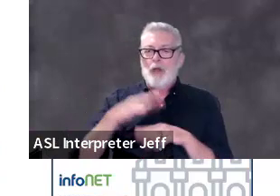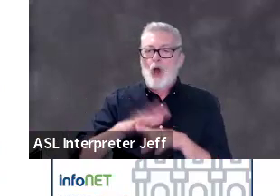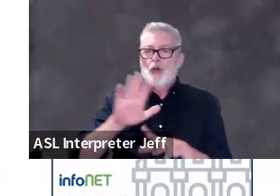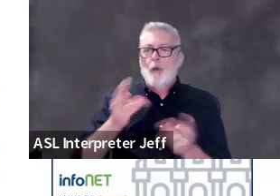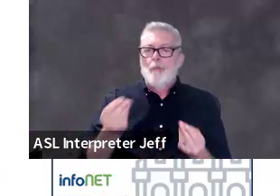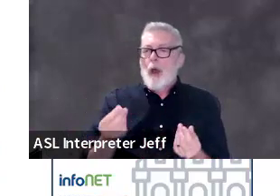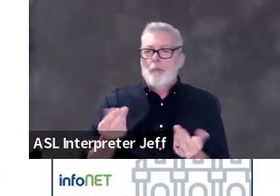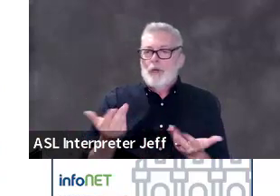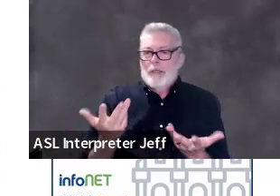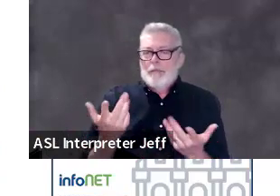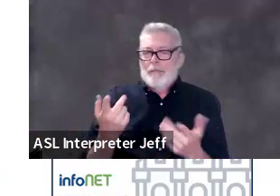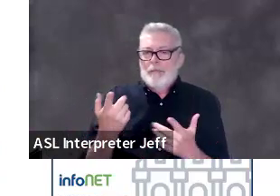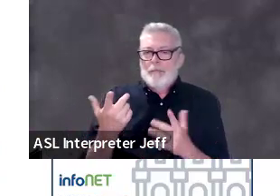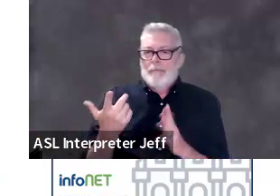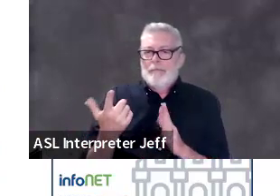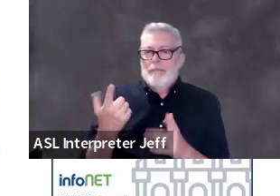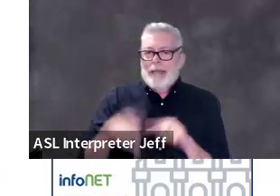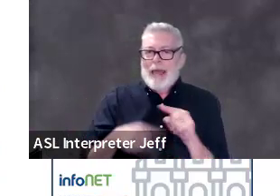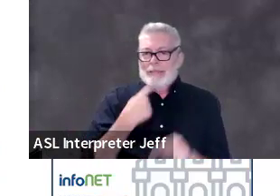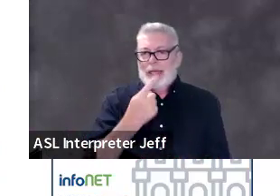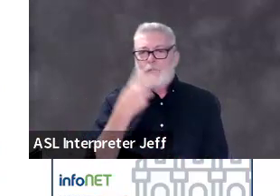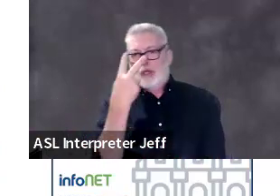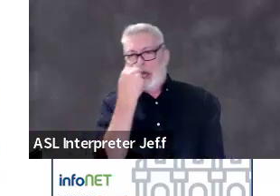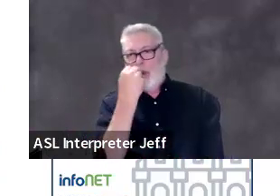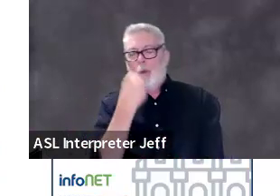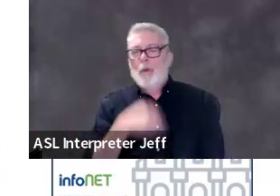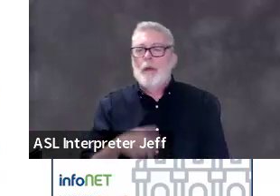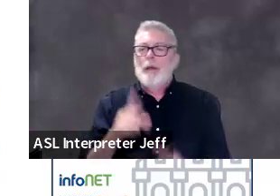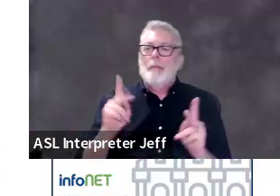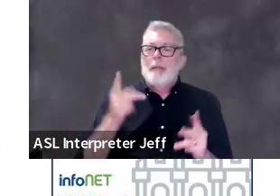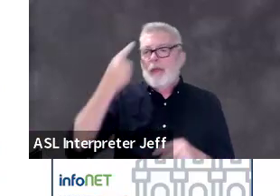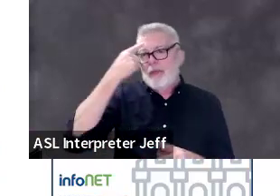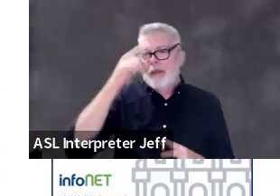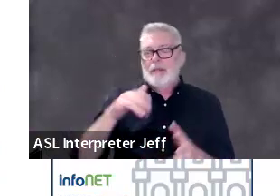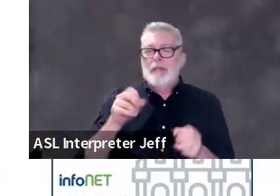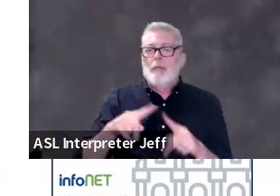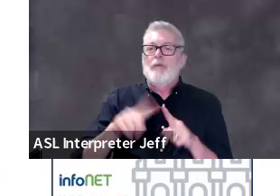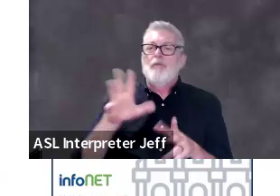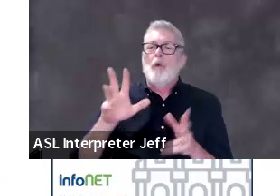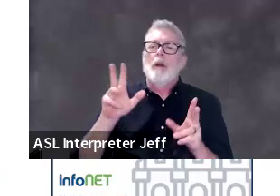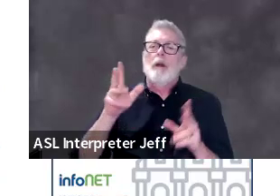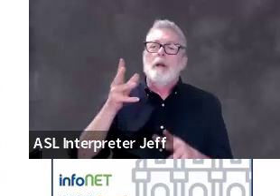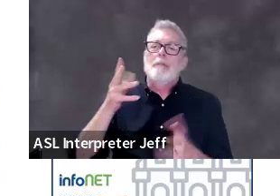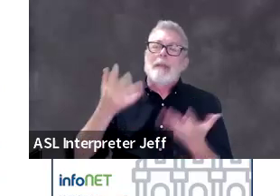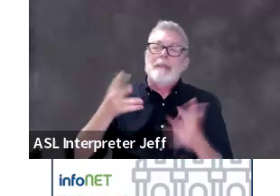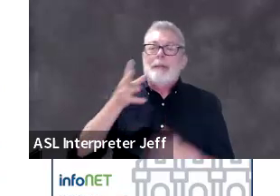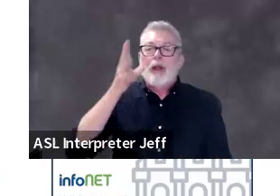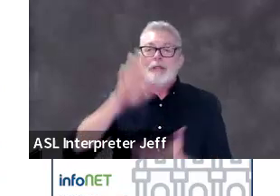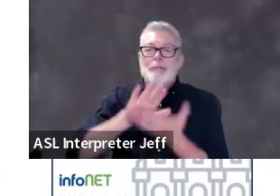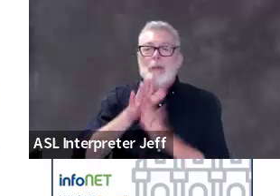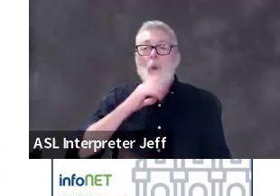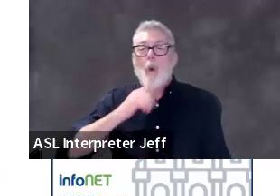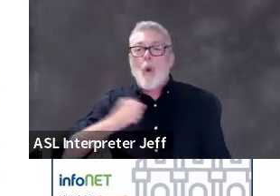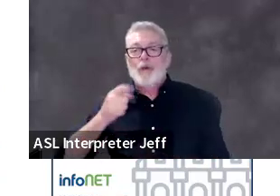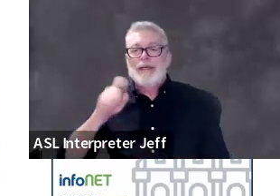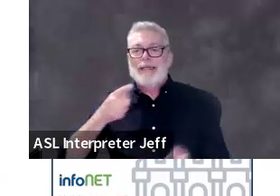property. A lot of people are looking at this as an opportunity to have aging parents or